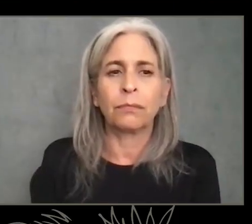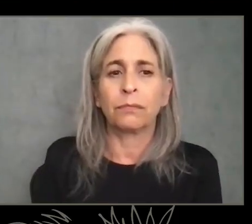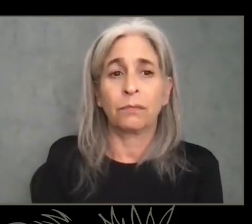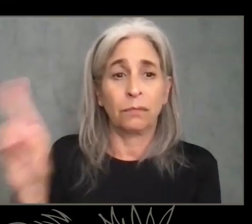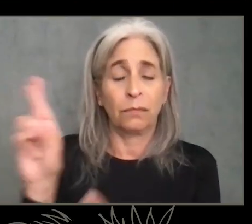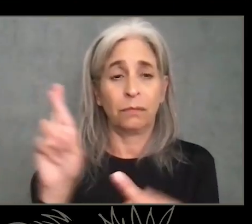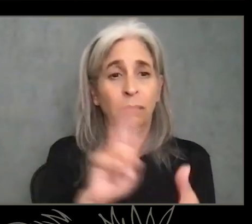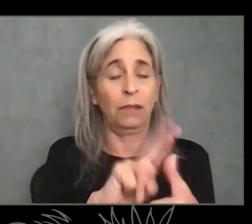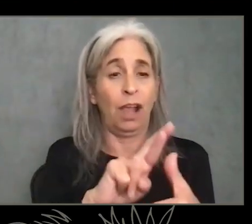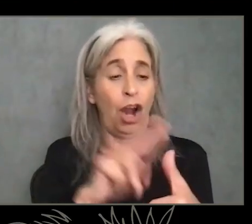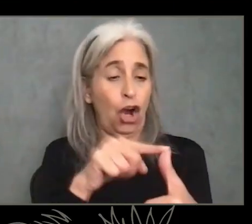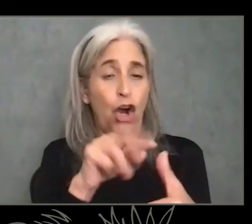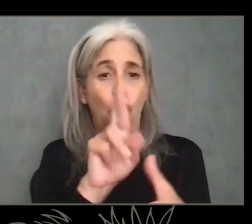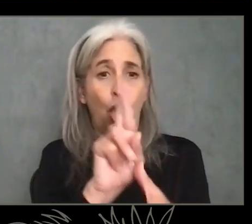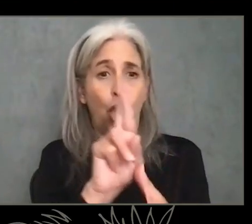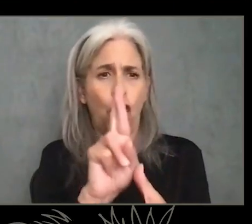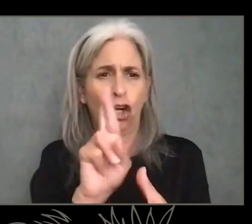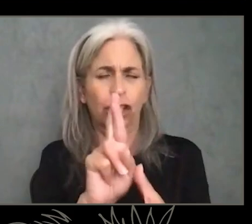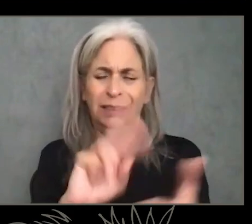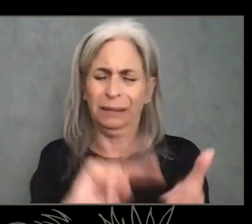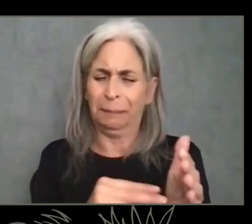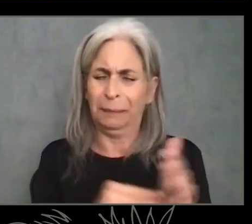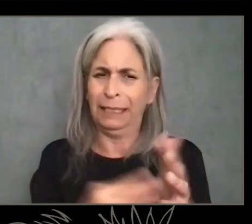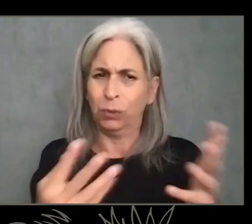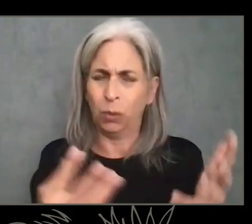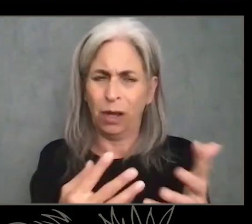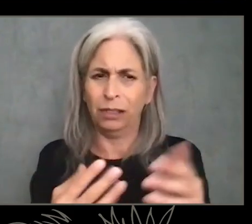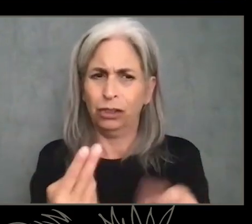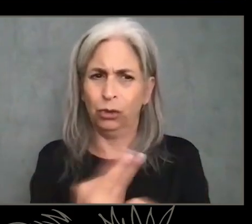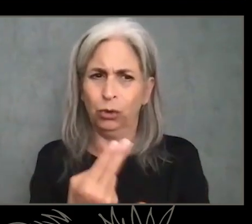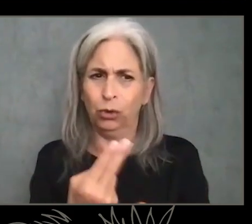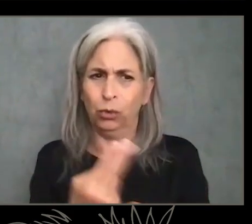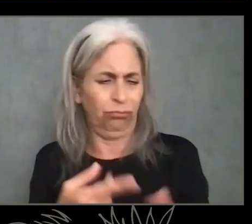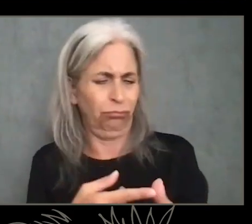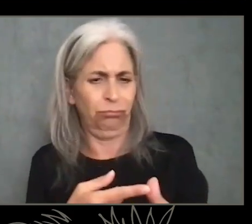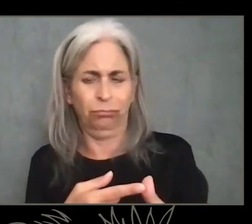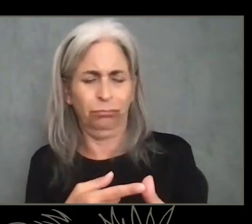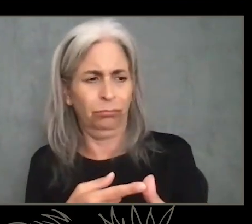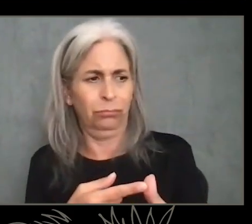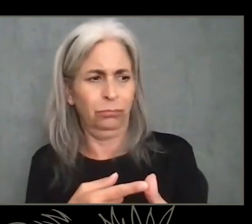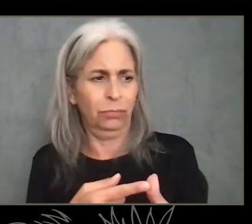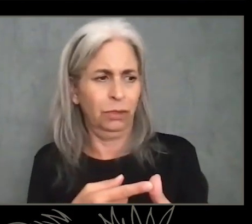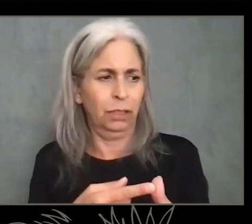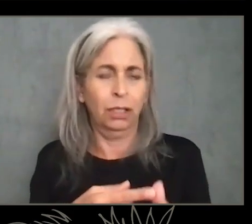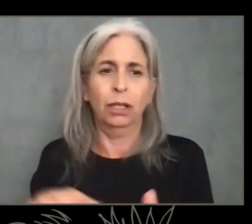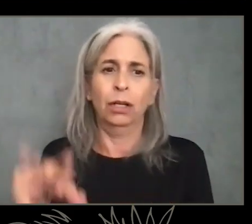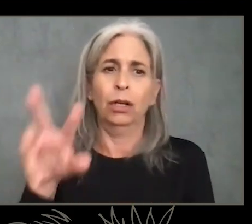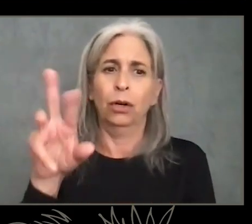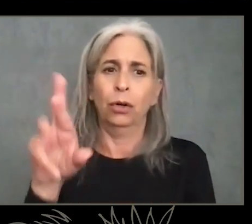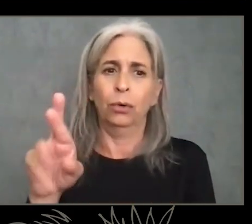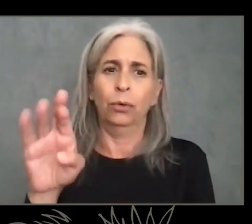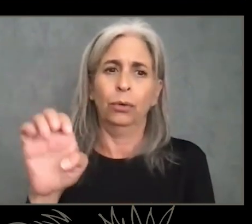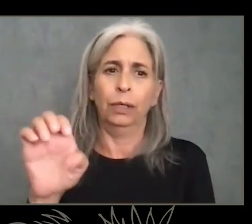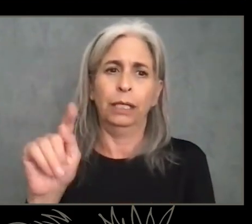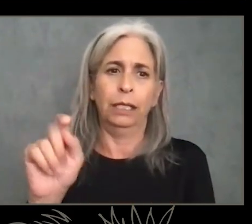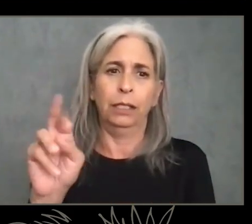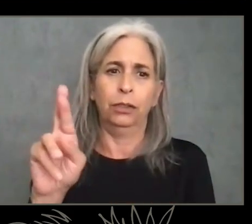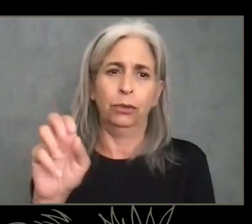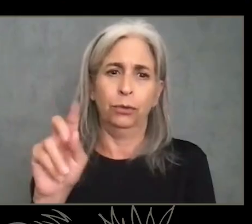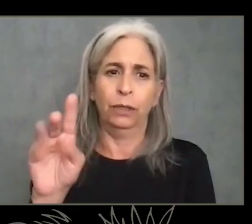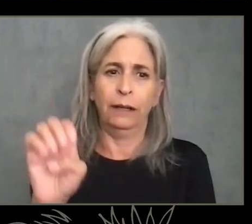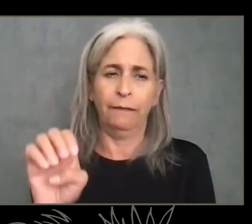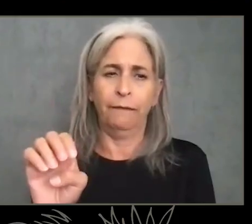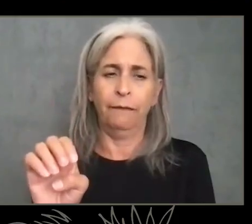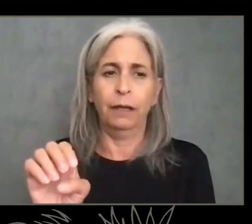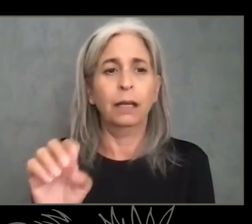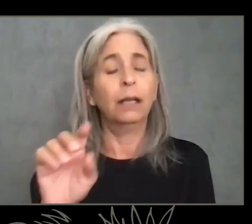what does it mean? I mean, what do I need to do to use RAG? First off, there's different kinds of RAG. The term-based